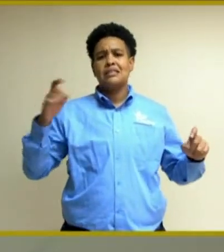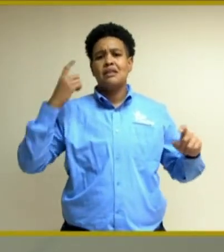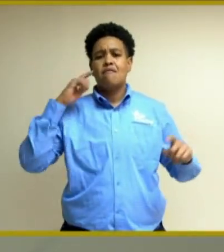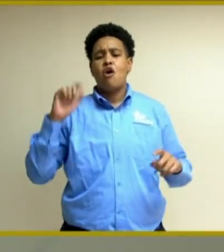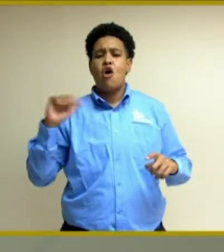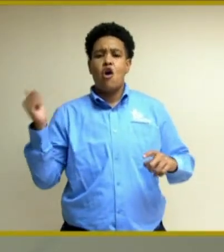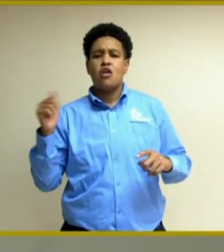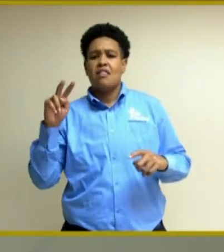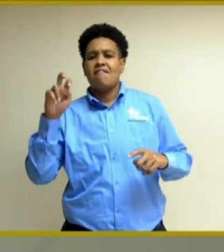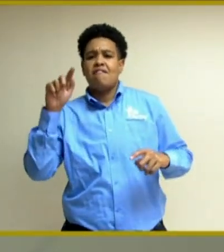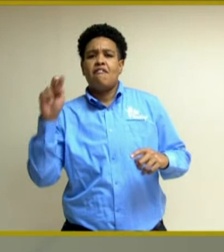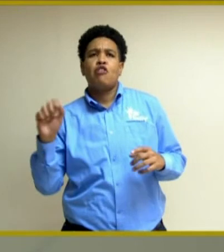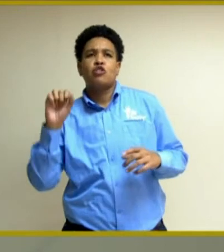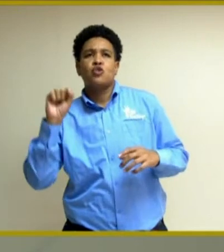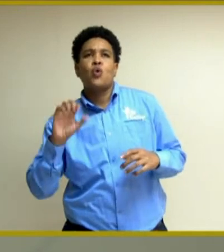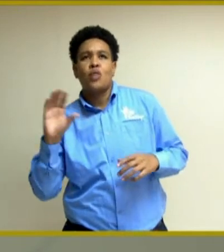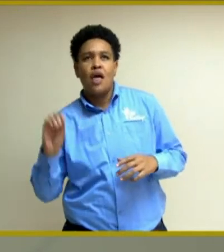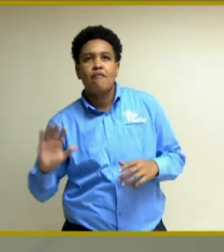other variants.